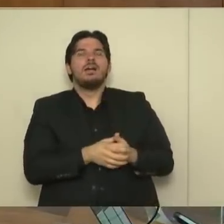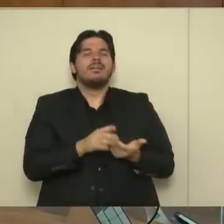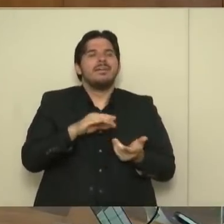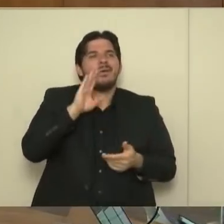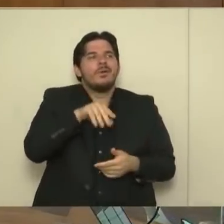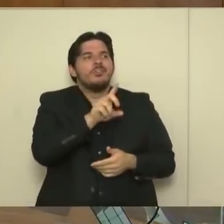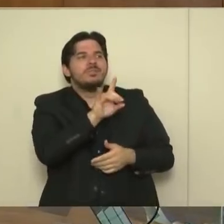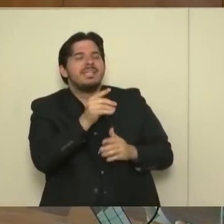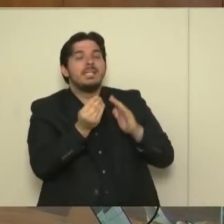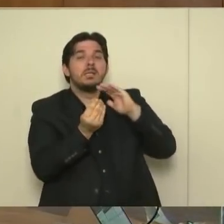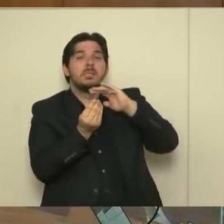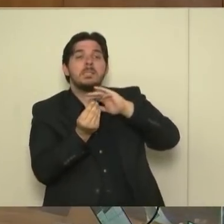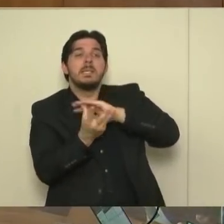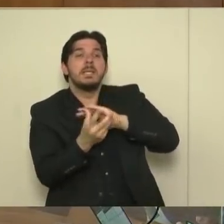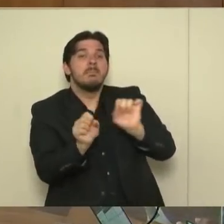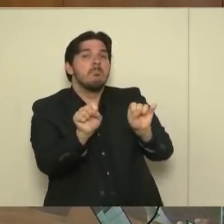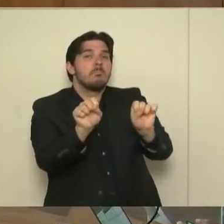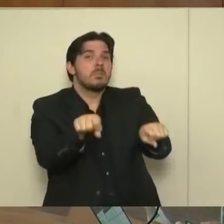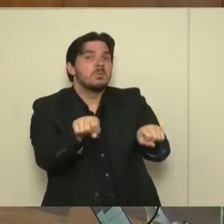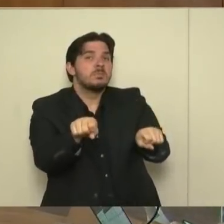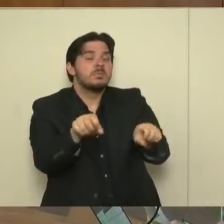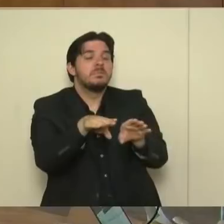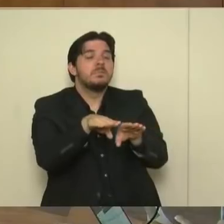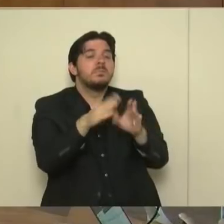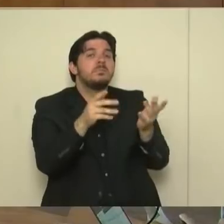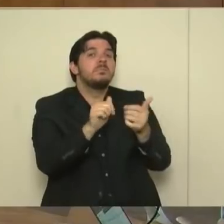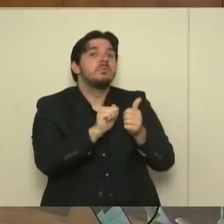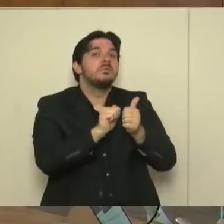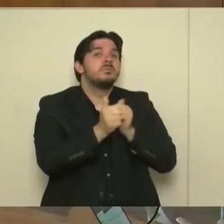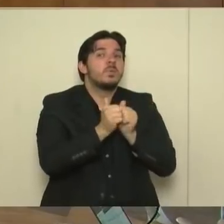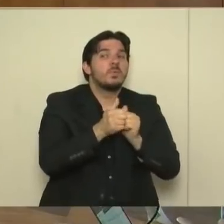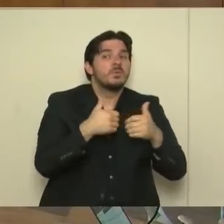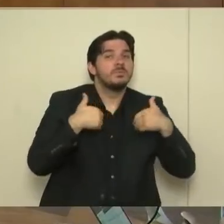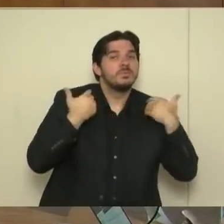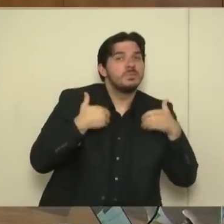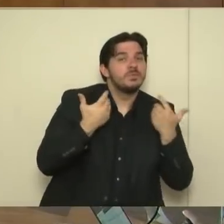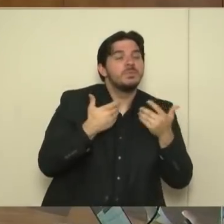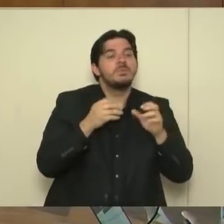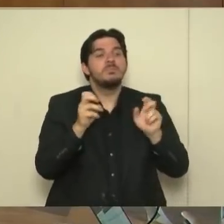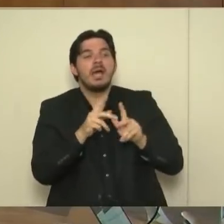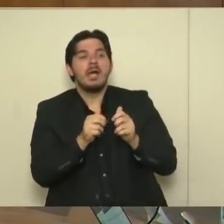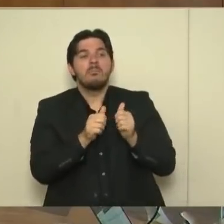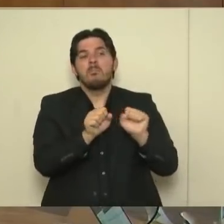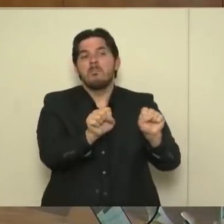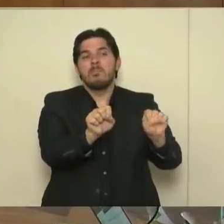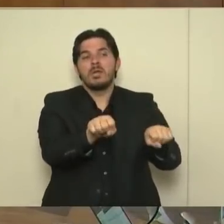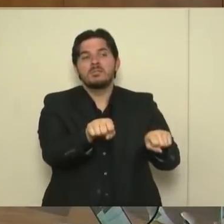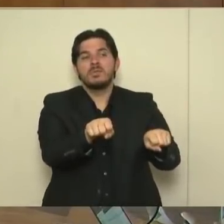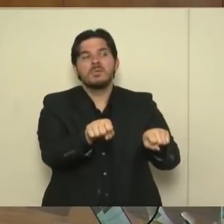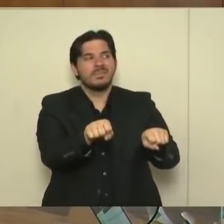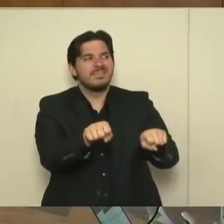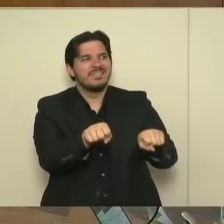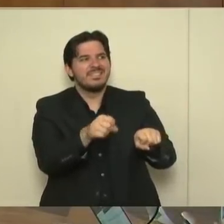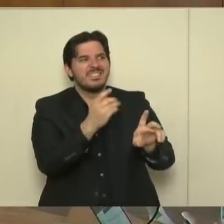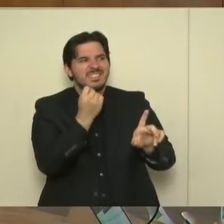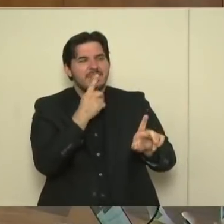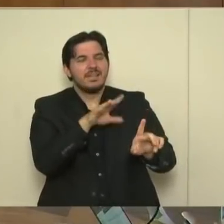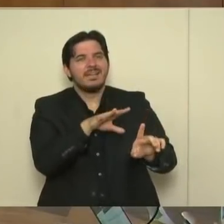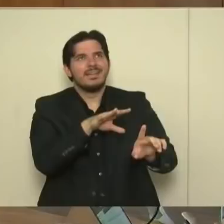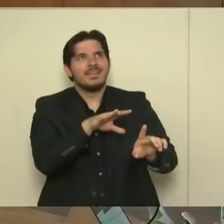the possibility of youth sports coming back after the next health order, but if you could maybe